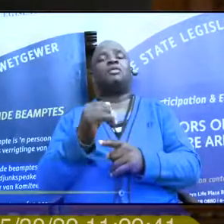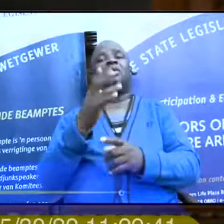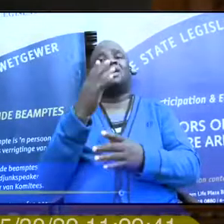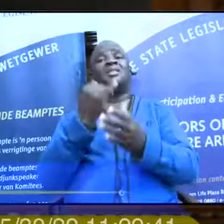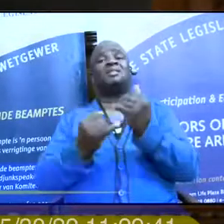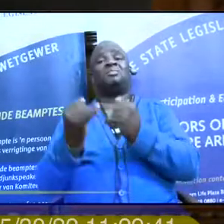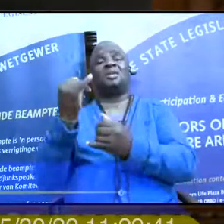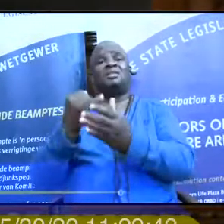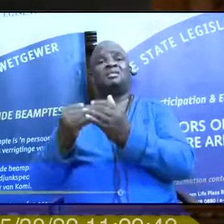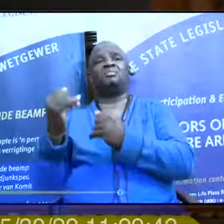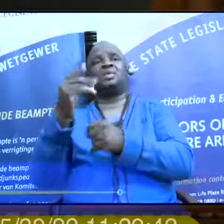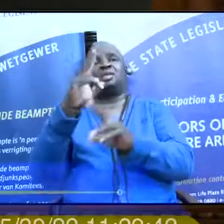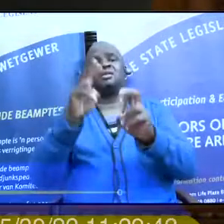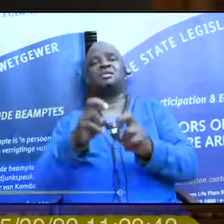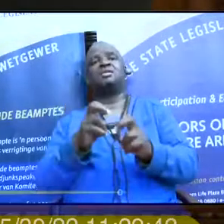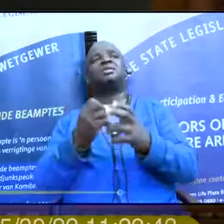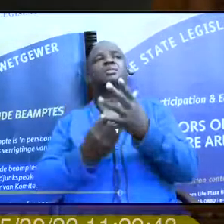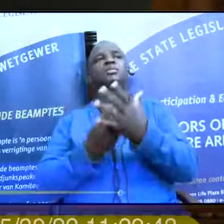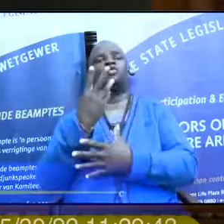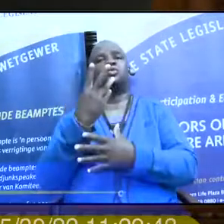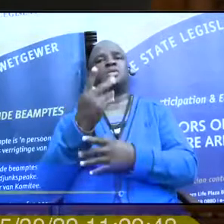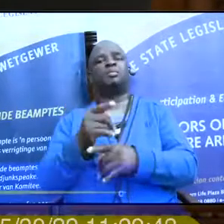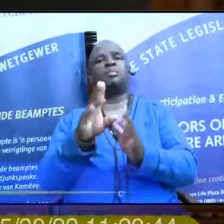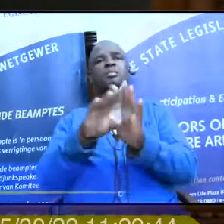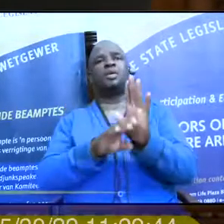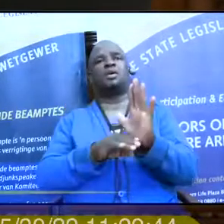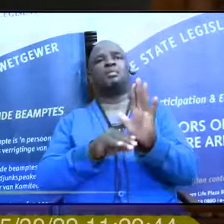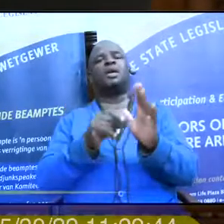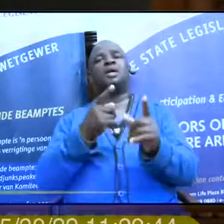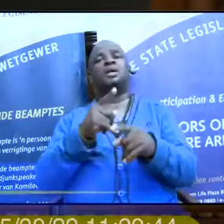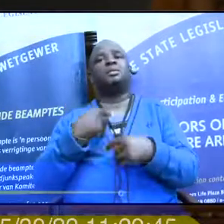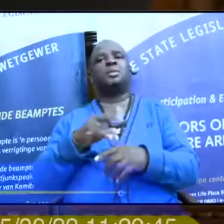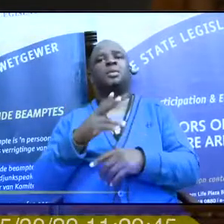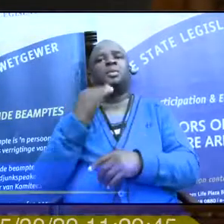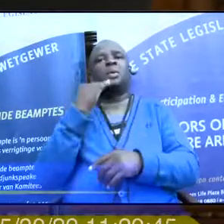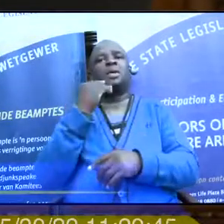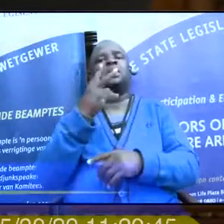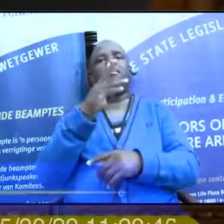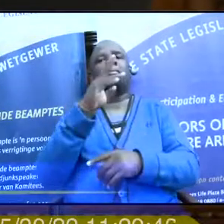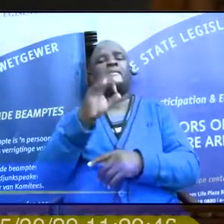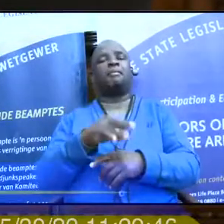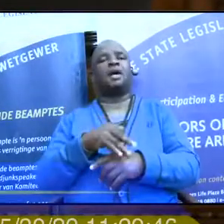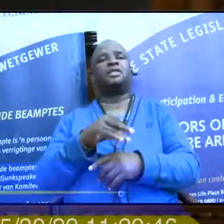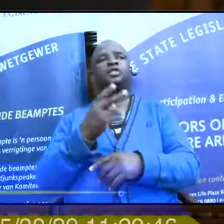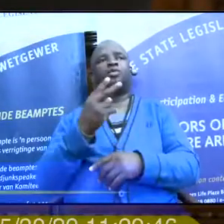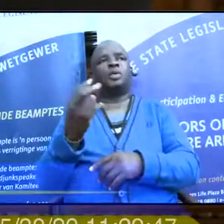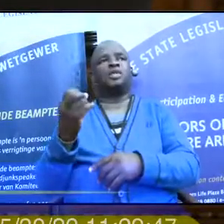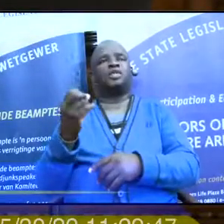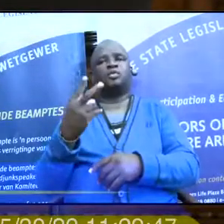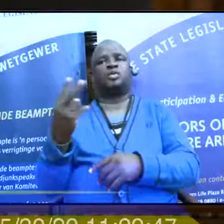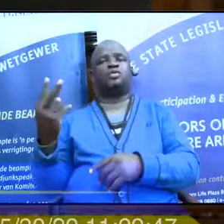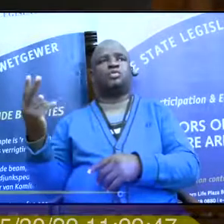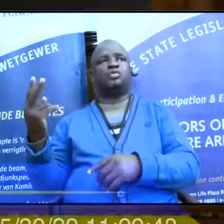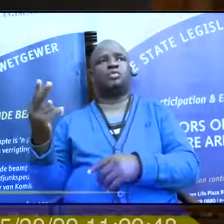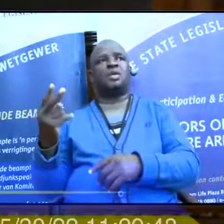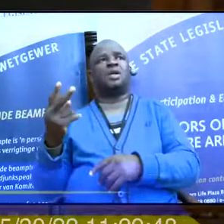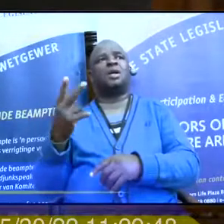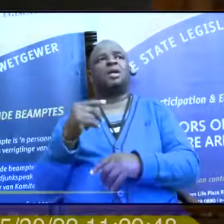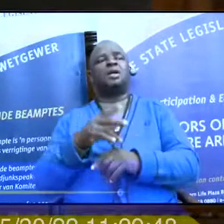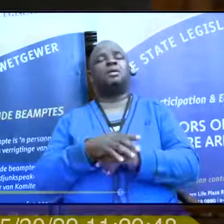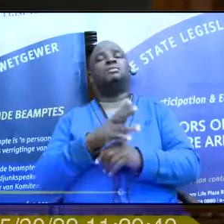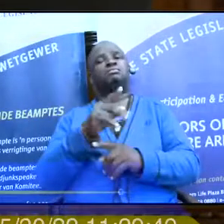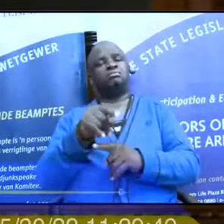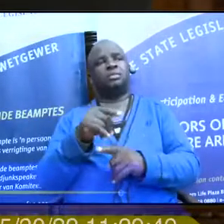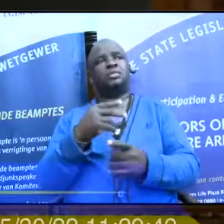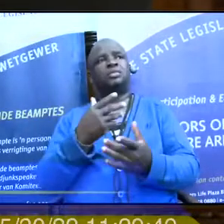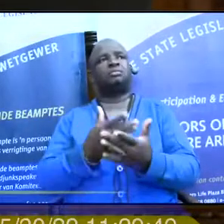producer program which opened at the end of march in 2022 so i think there are options and possibilities for us